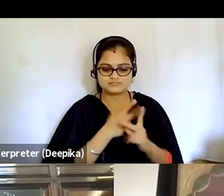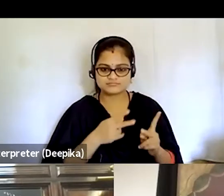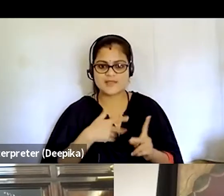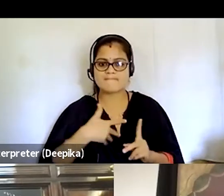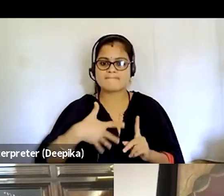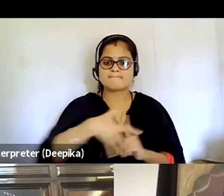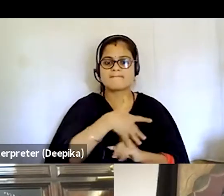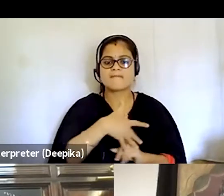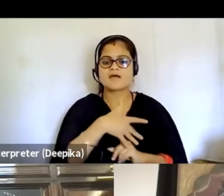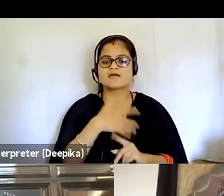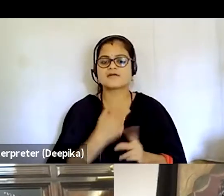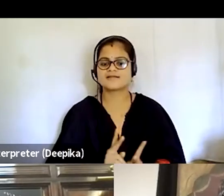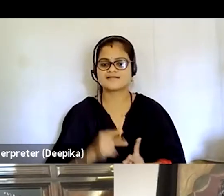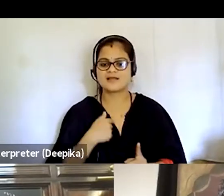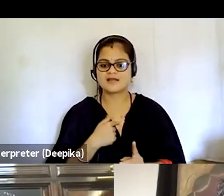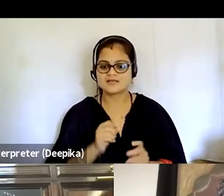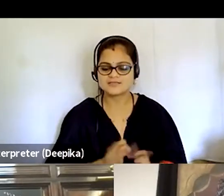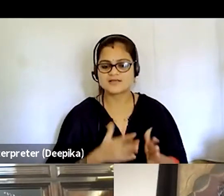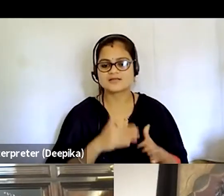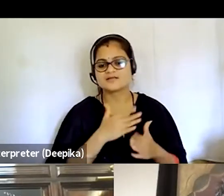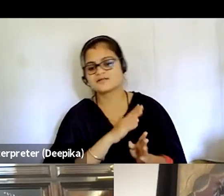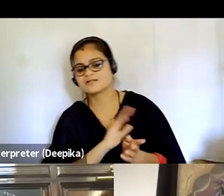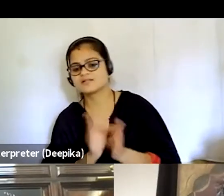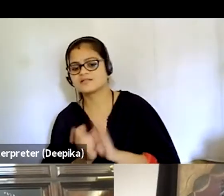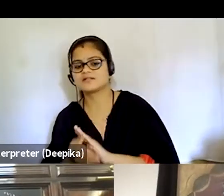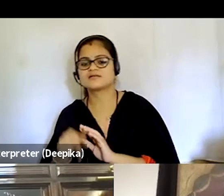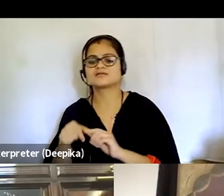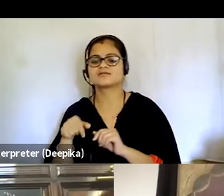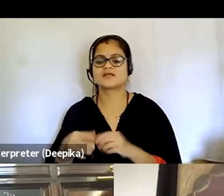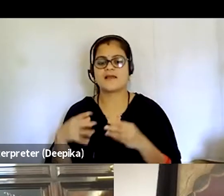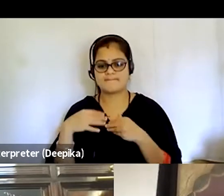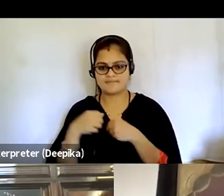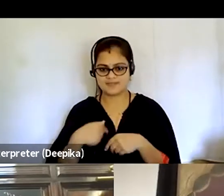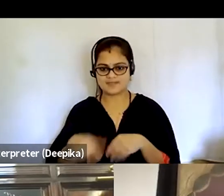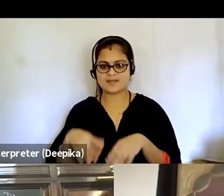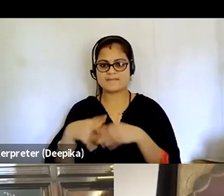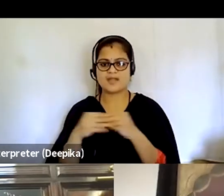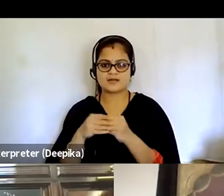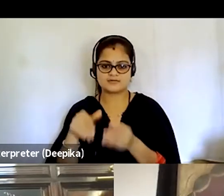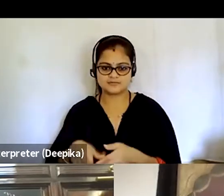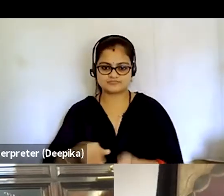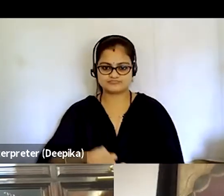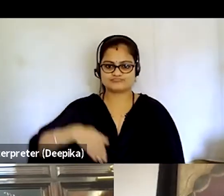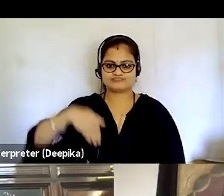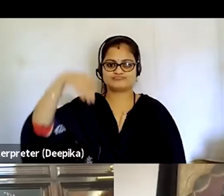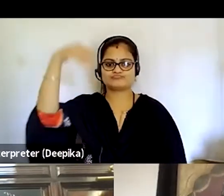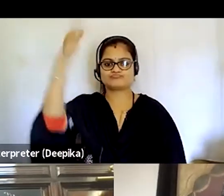otherwise. But so just to go back, I'm a Bandra boy. I have grown up in and around music,